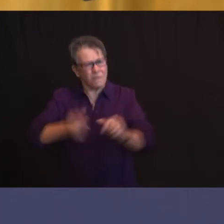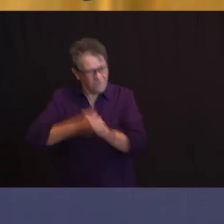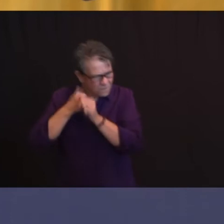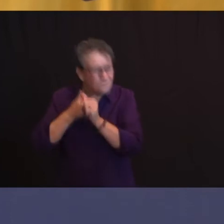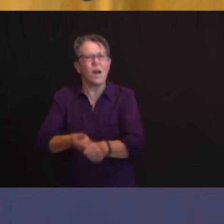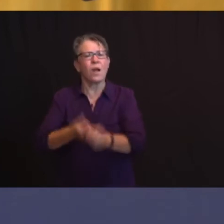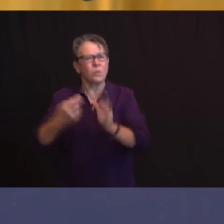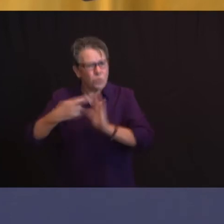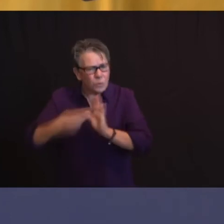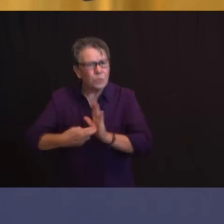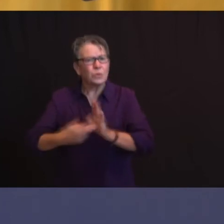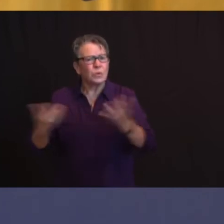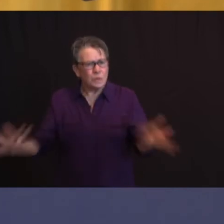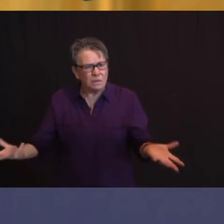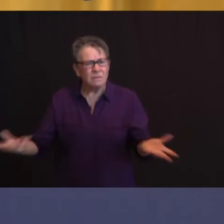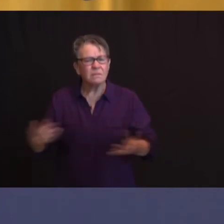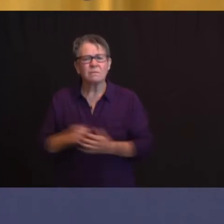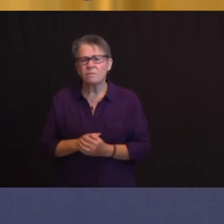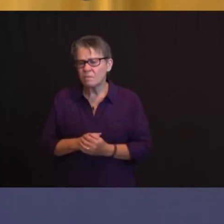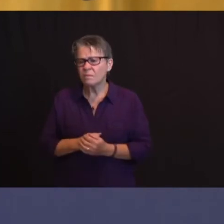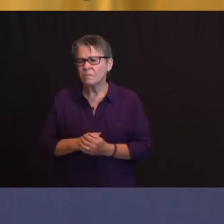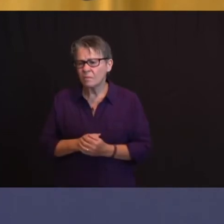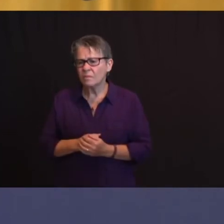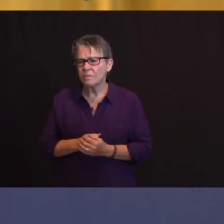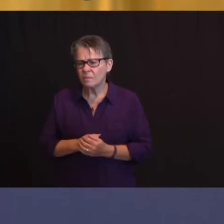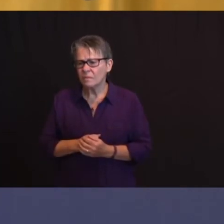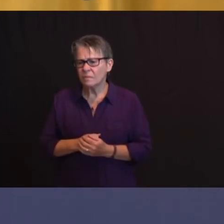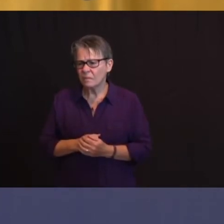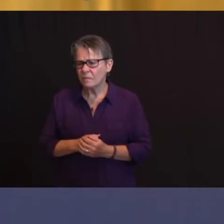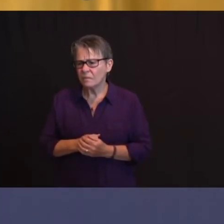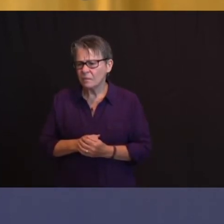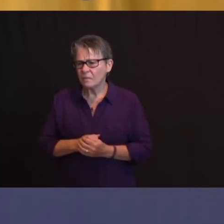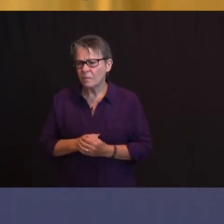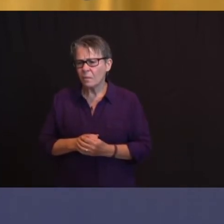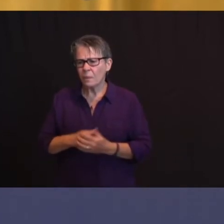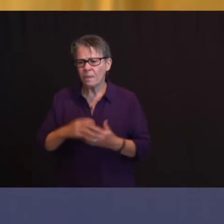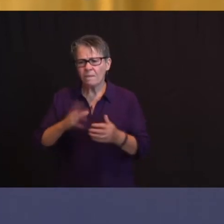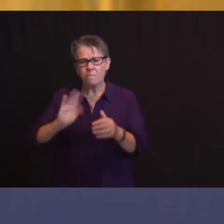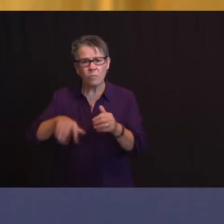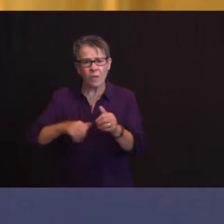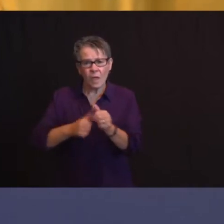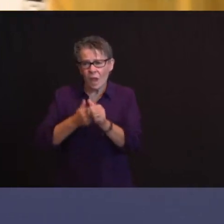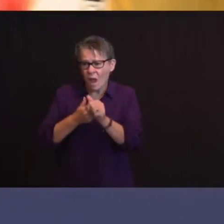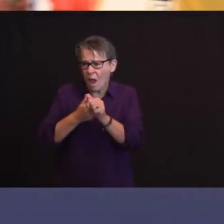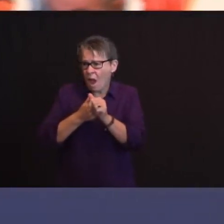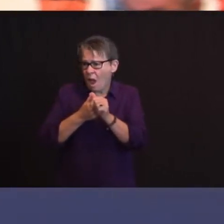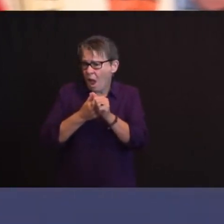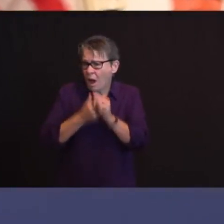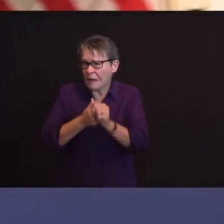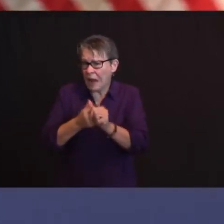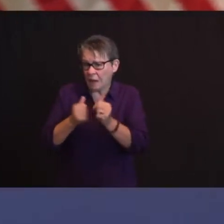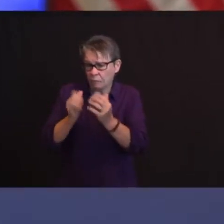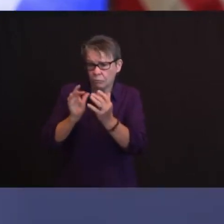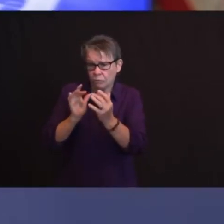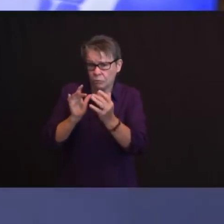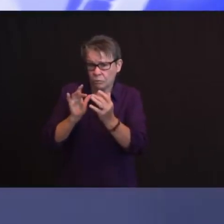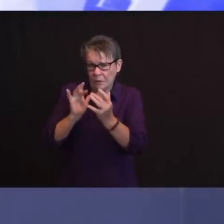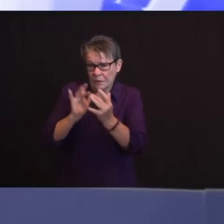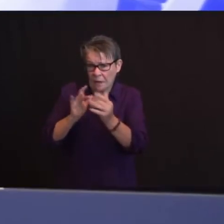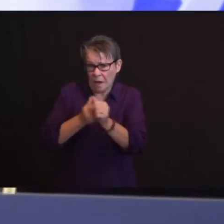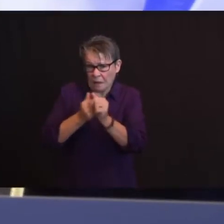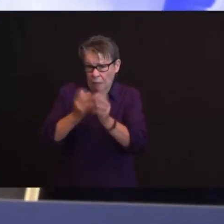want to add on contact tracing or modeling and how bad this could get? I think at some point we will bring